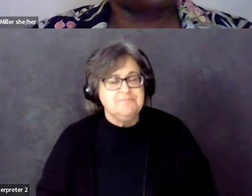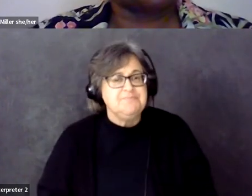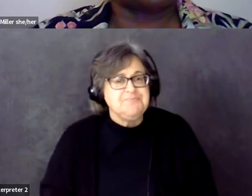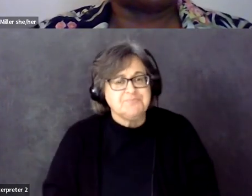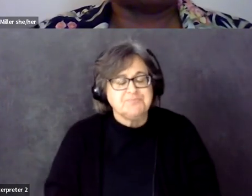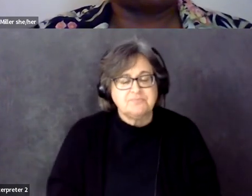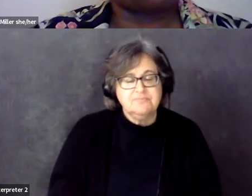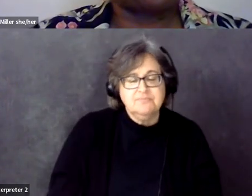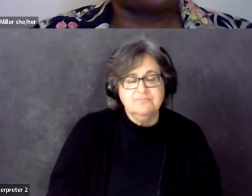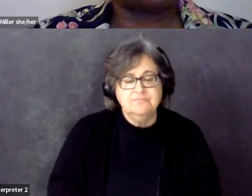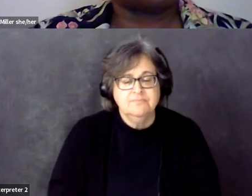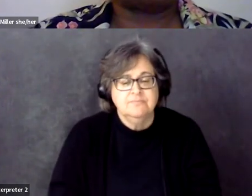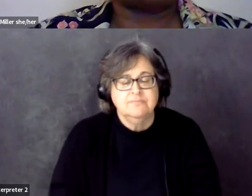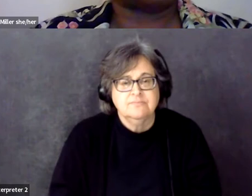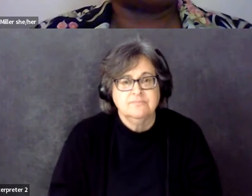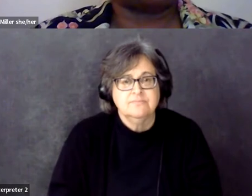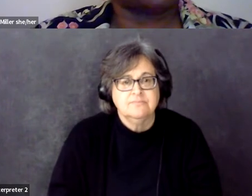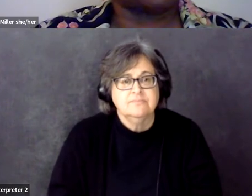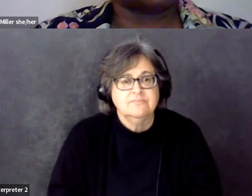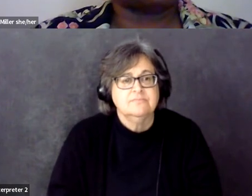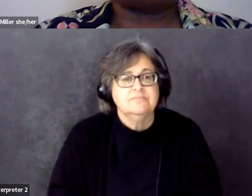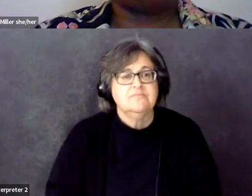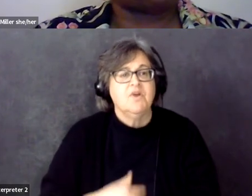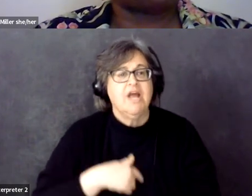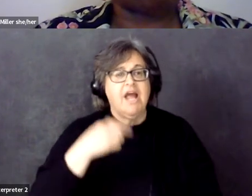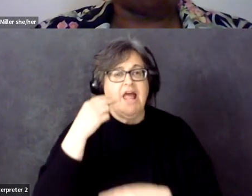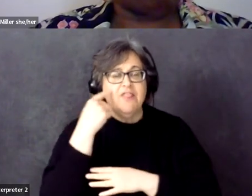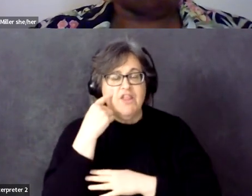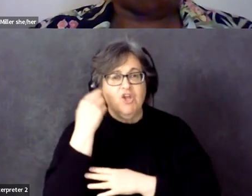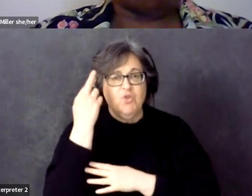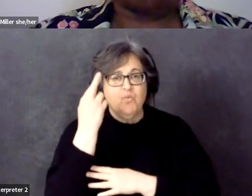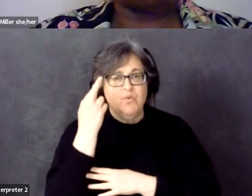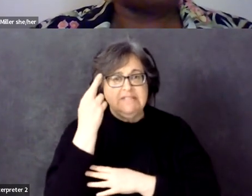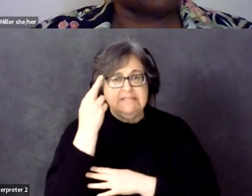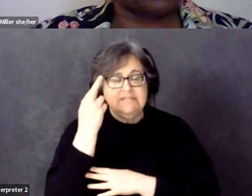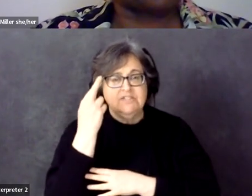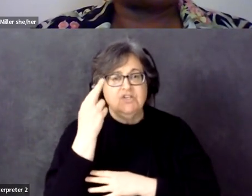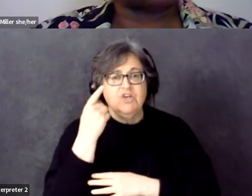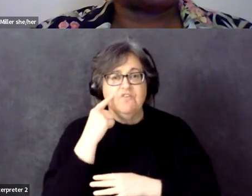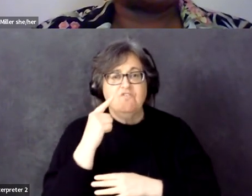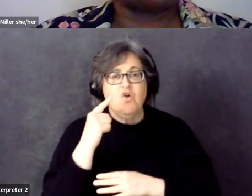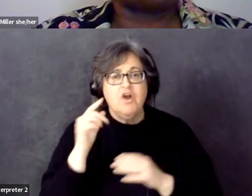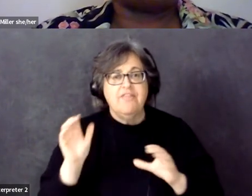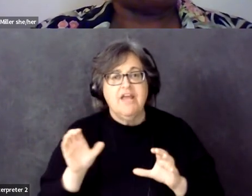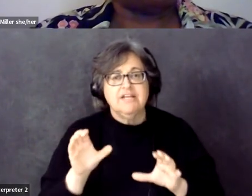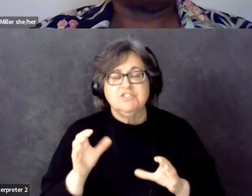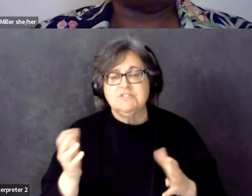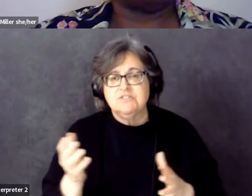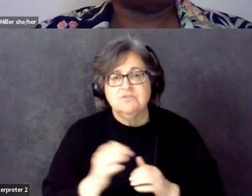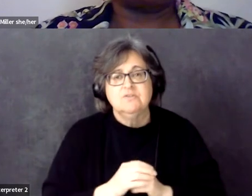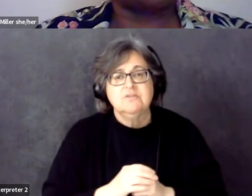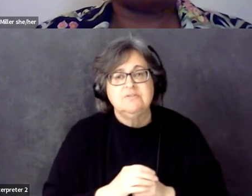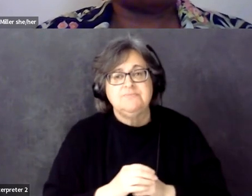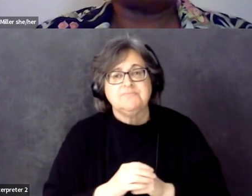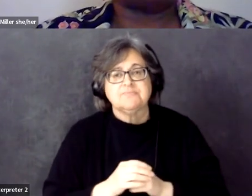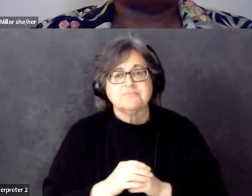the greatest need and I think the reasons for the actions are to